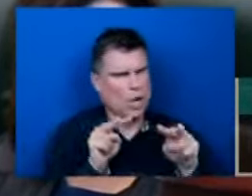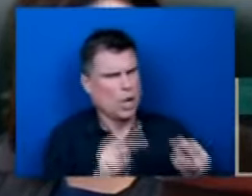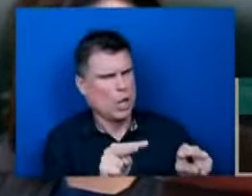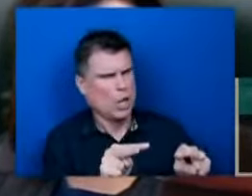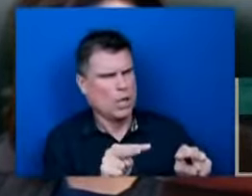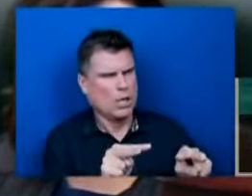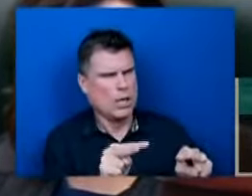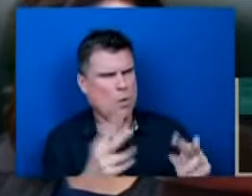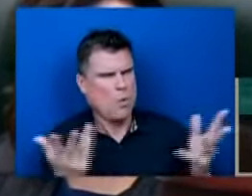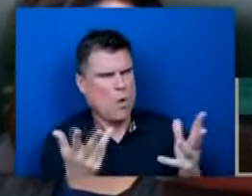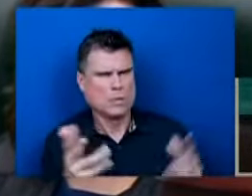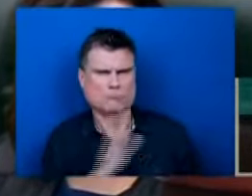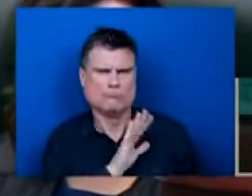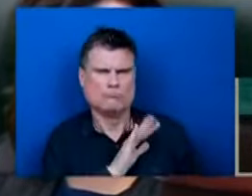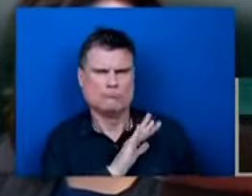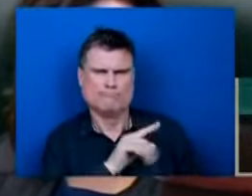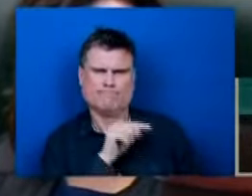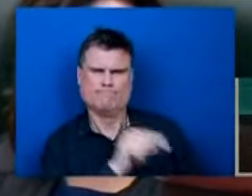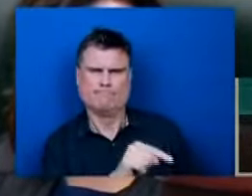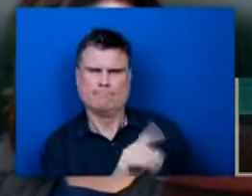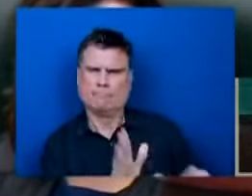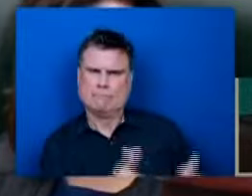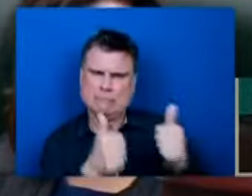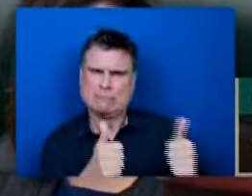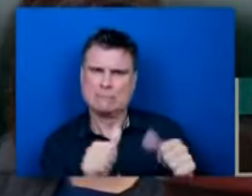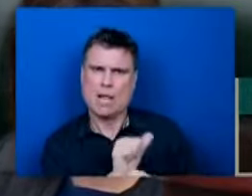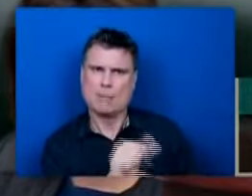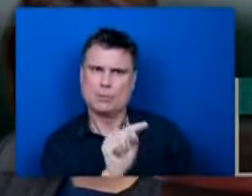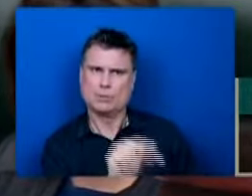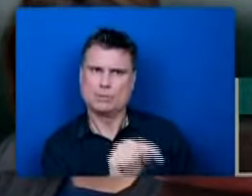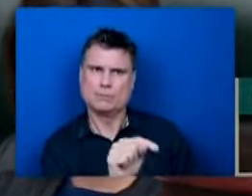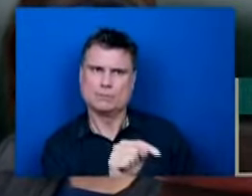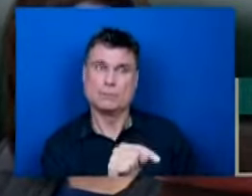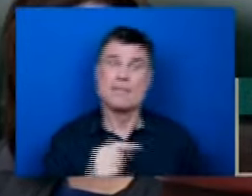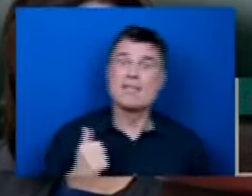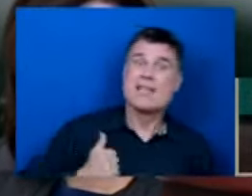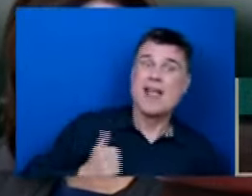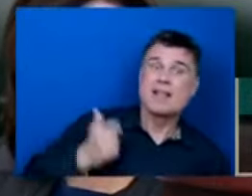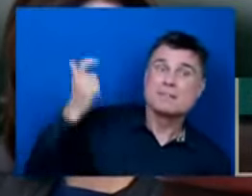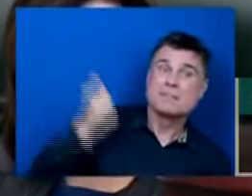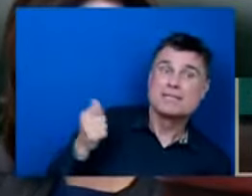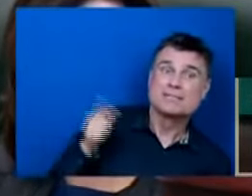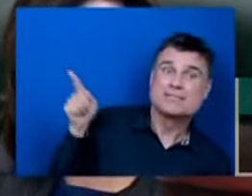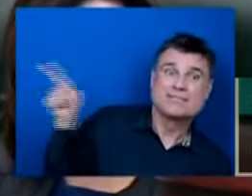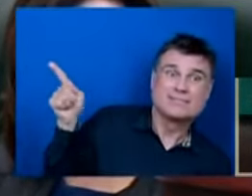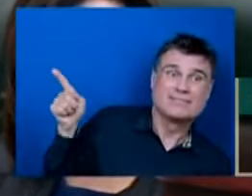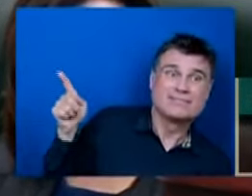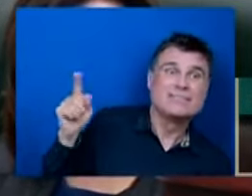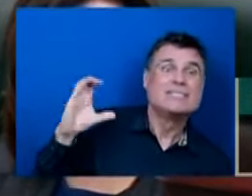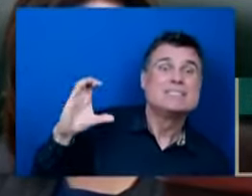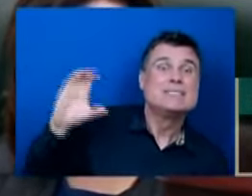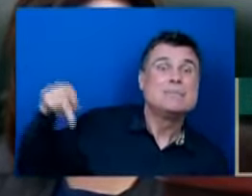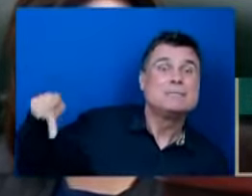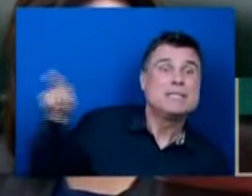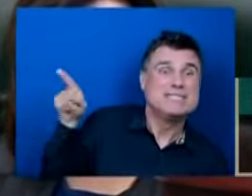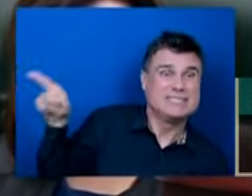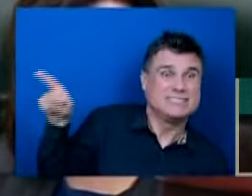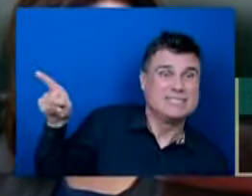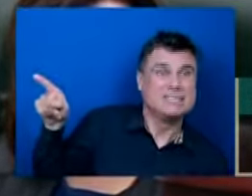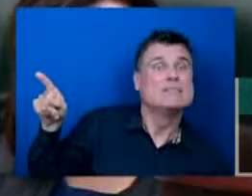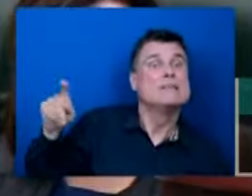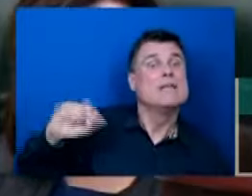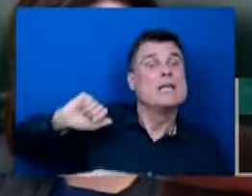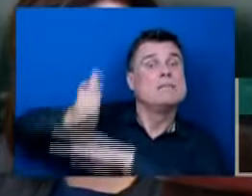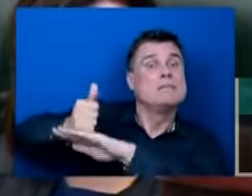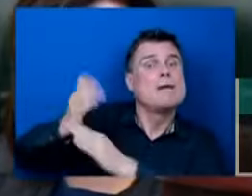Canada Pension Plan Investment Board posts their annual results, it is always my hope that Canadians take a close look at the